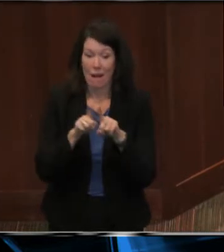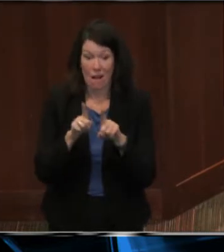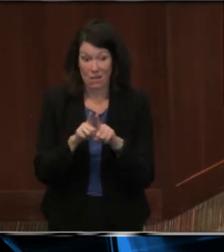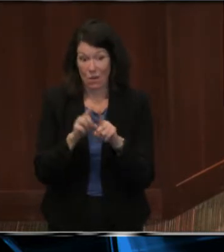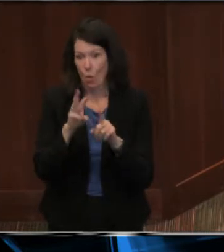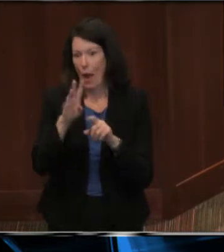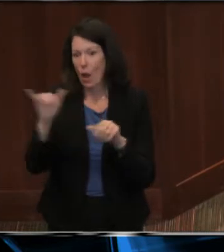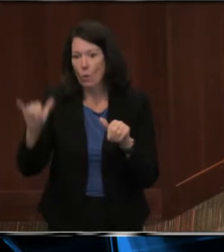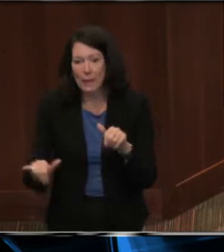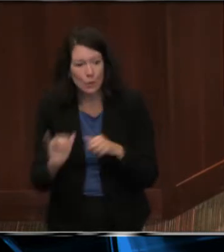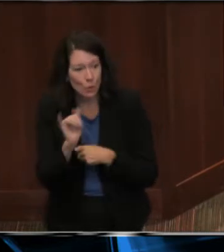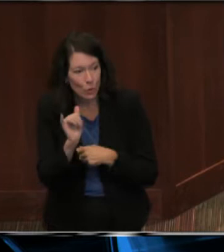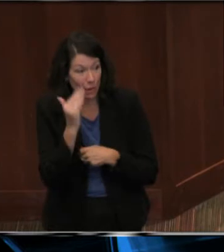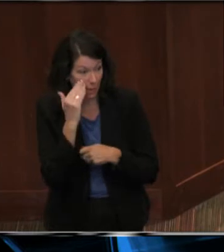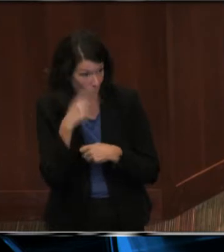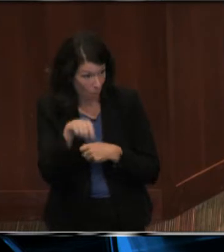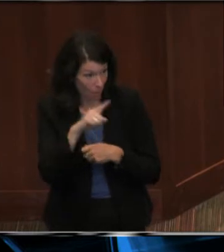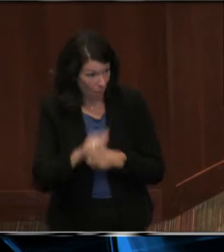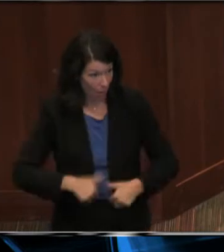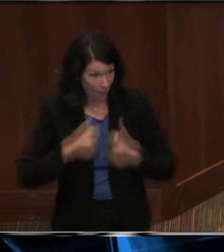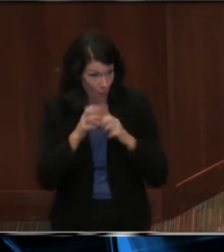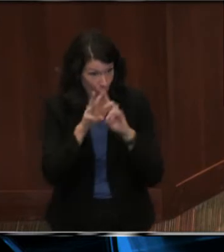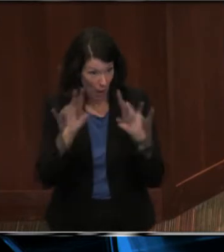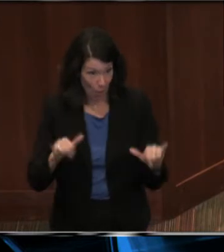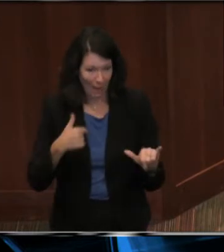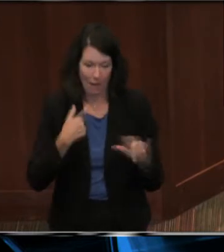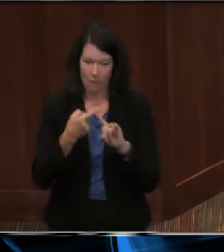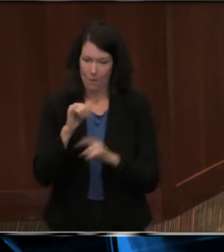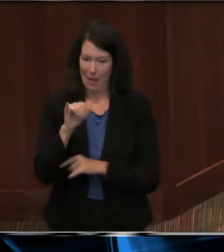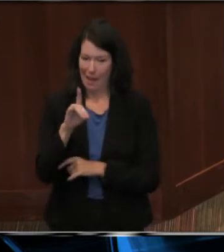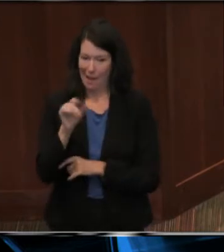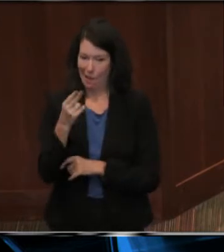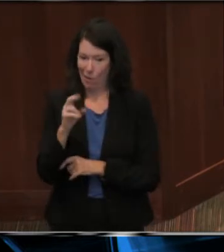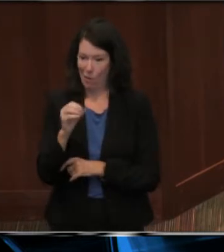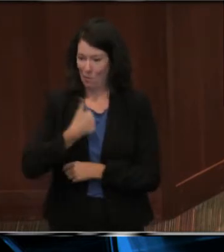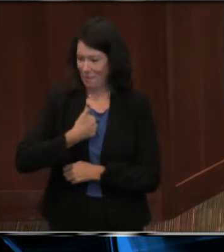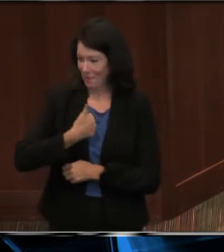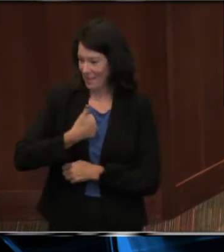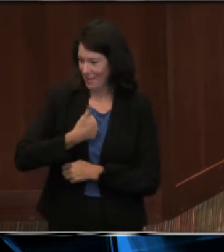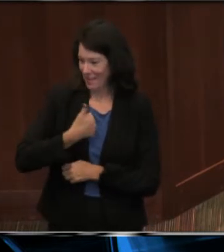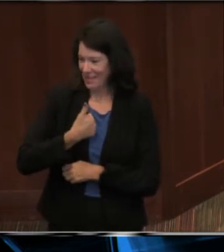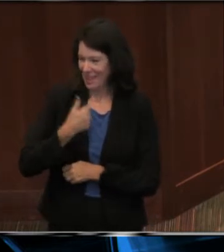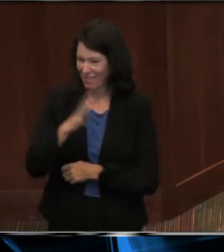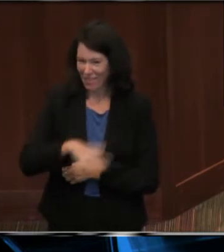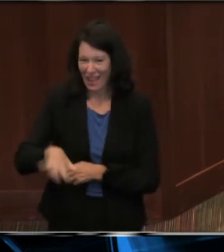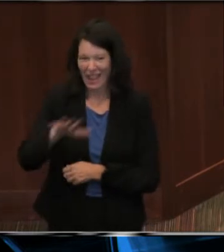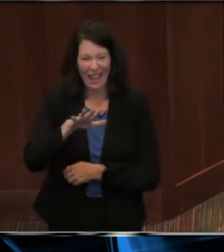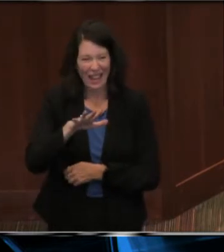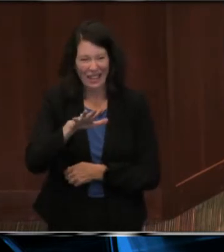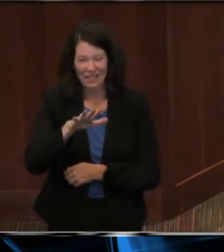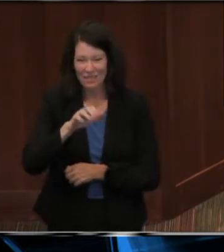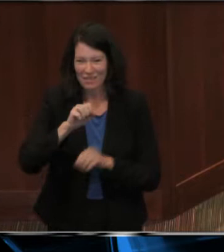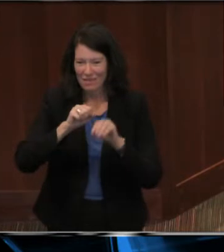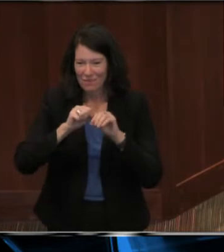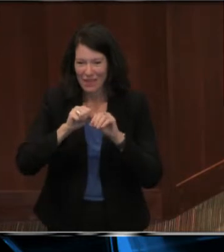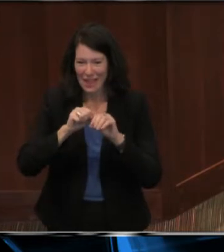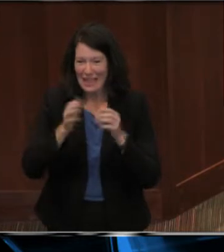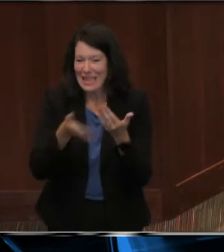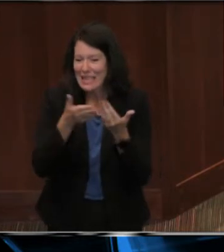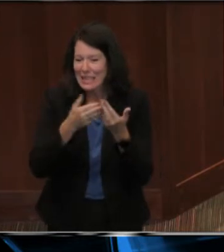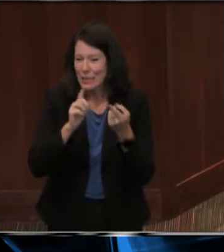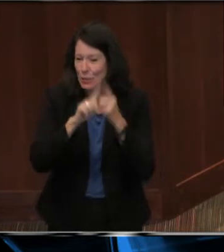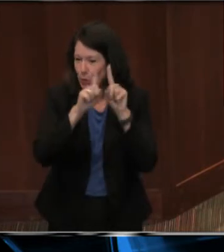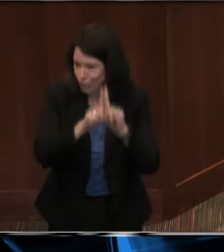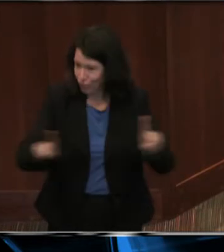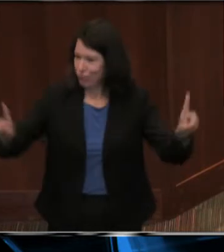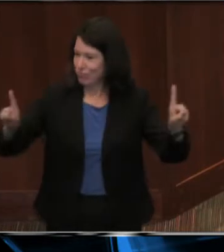Wyoming stands out. And if you've ever been to Wyoming, I'm originally from Idaho, we know that they kind of geographically do that physical distancing.